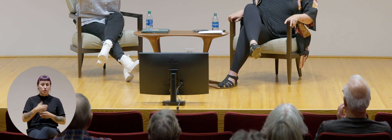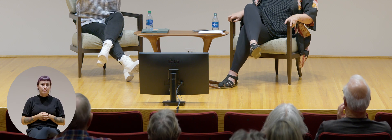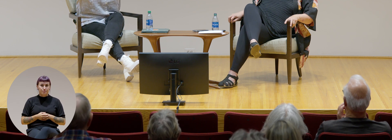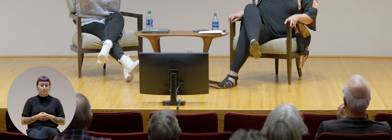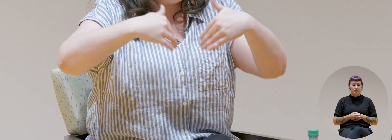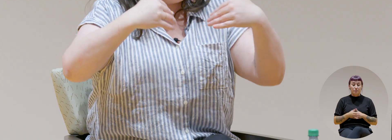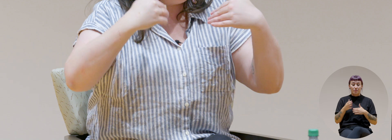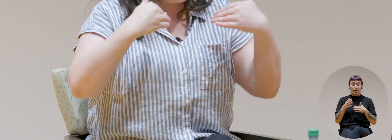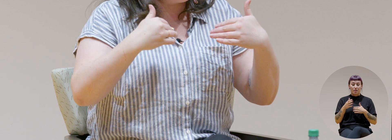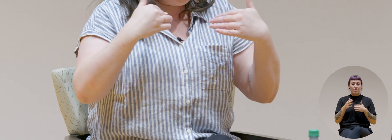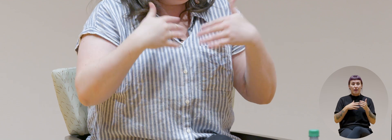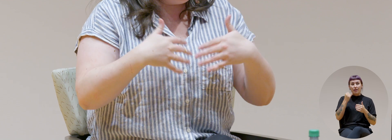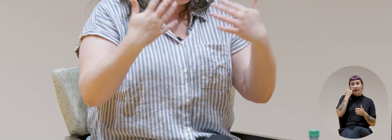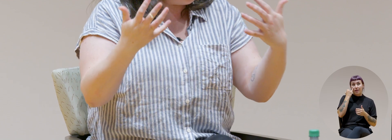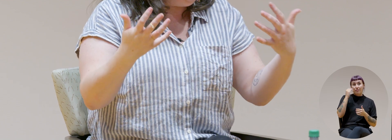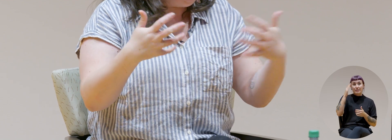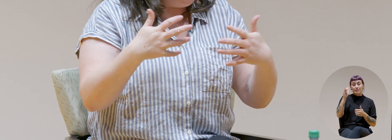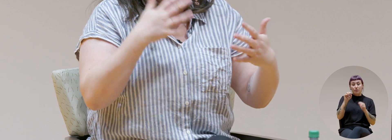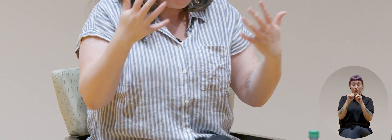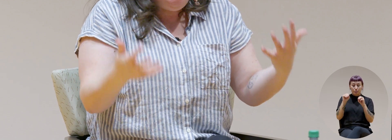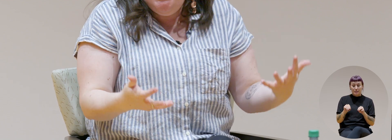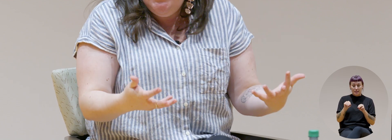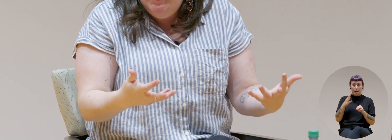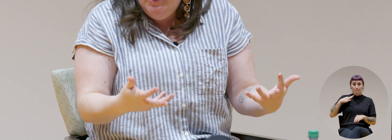collection, whether or not it seems like the museum itself is